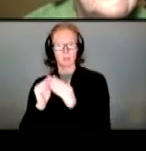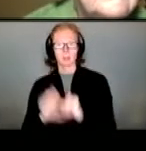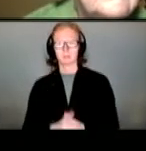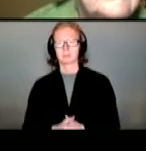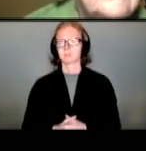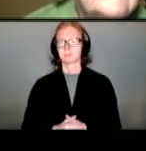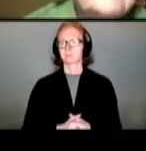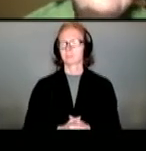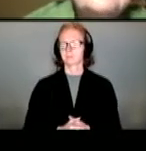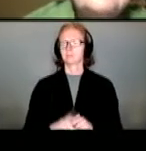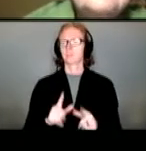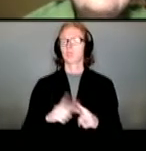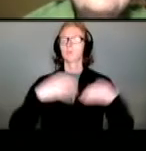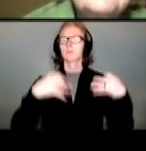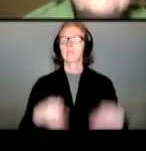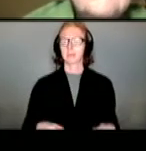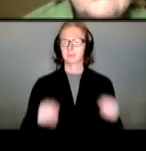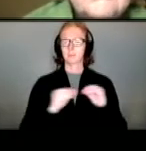Robert.